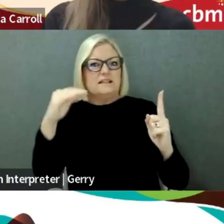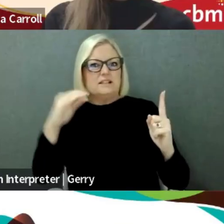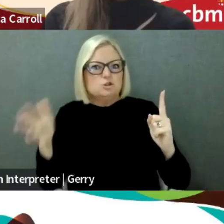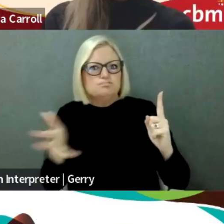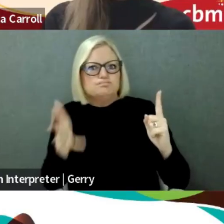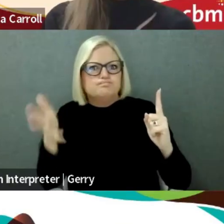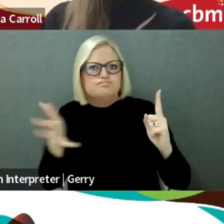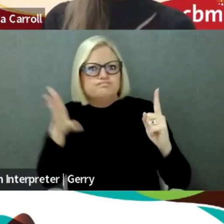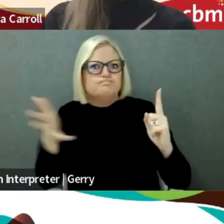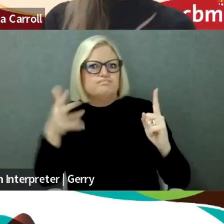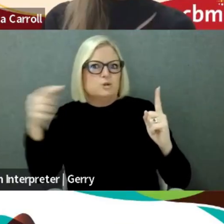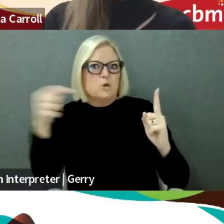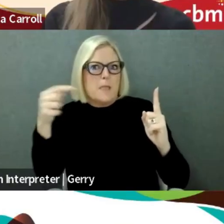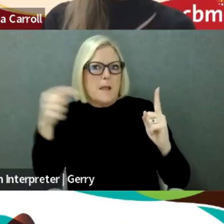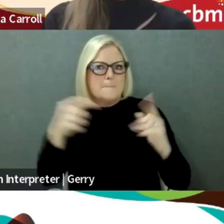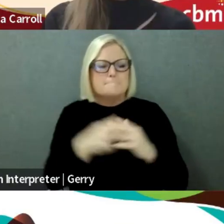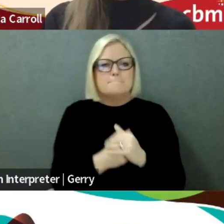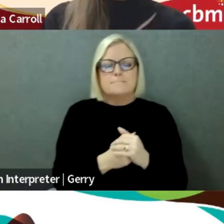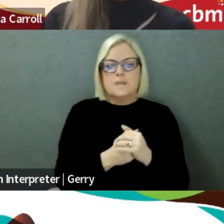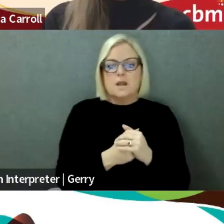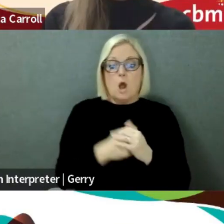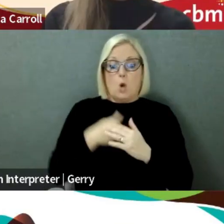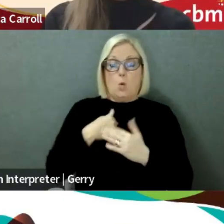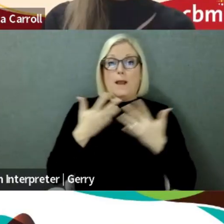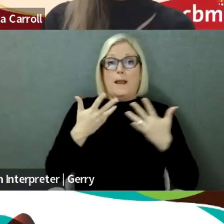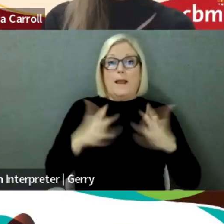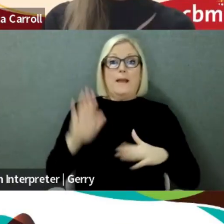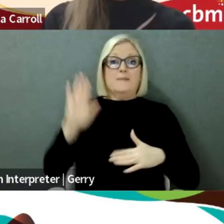understanding. This is a work that we did with